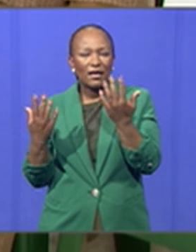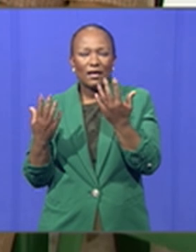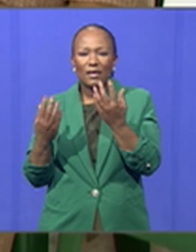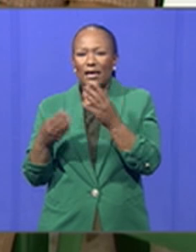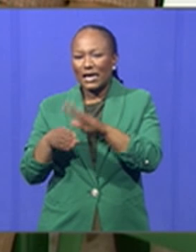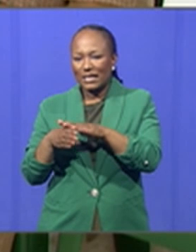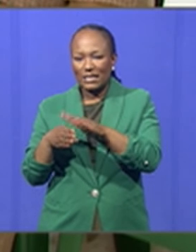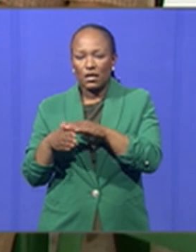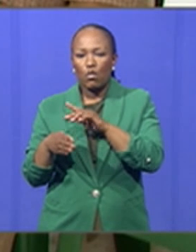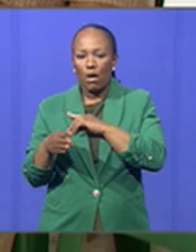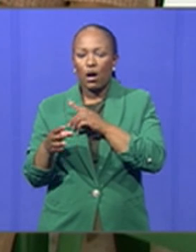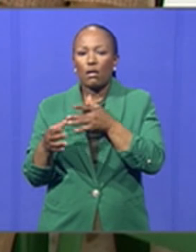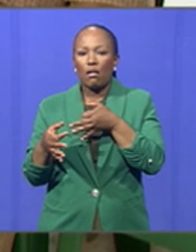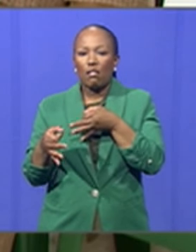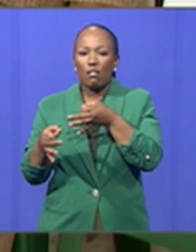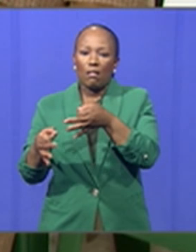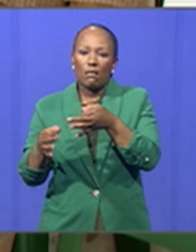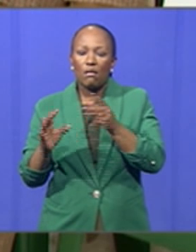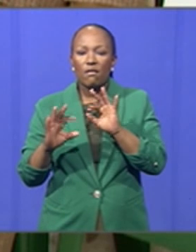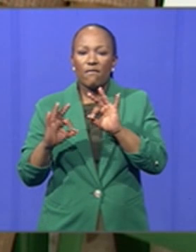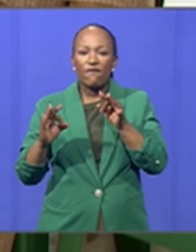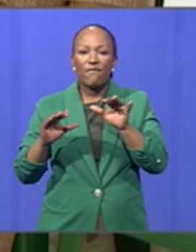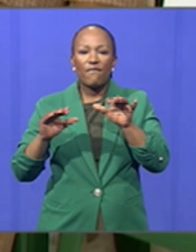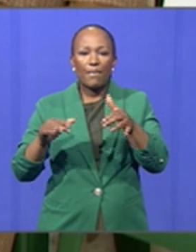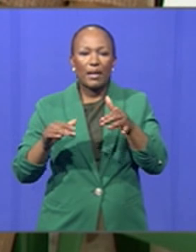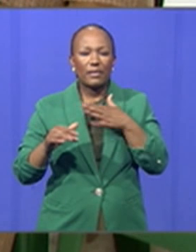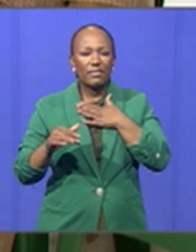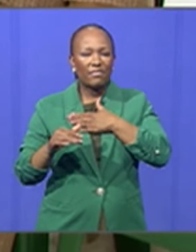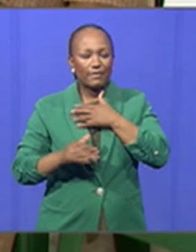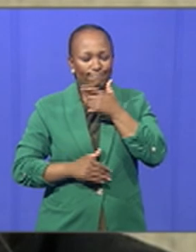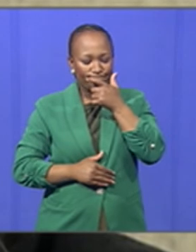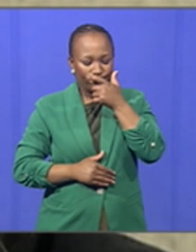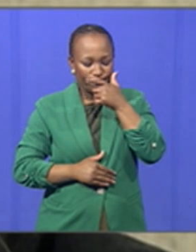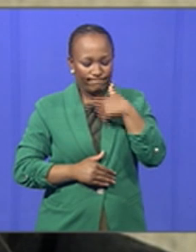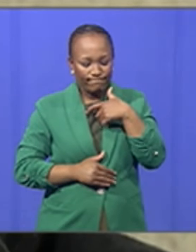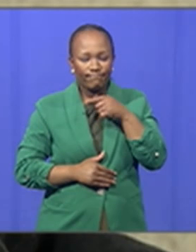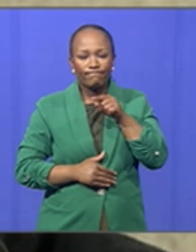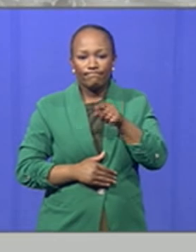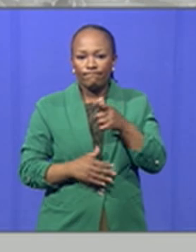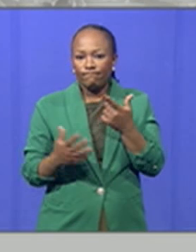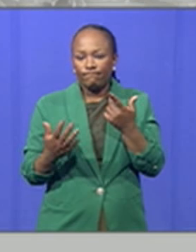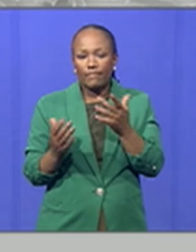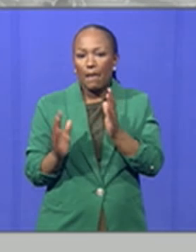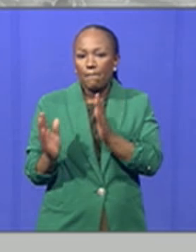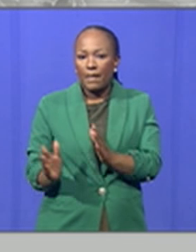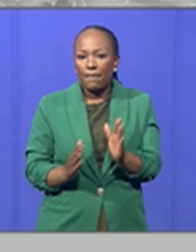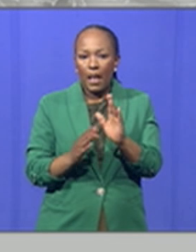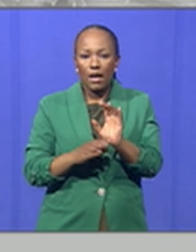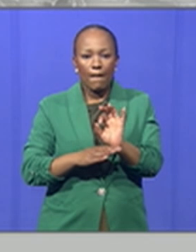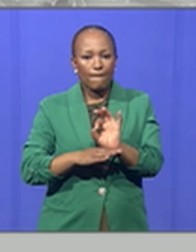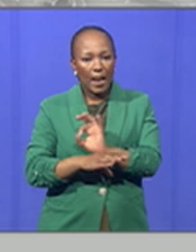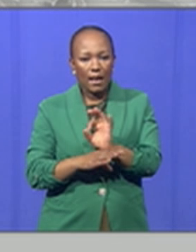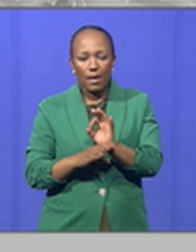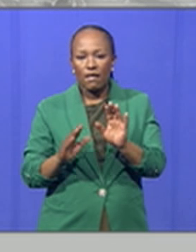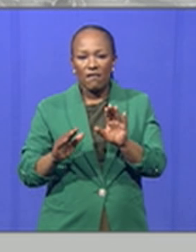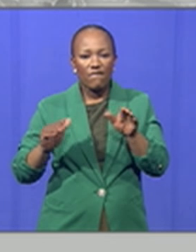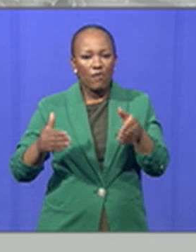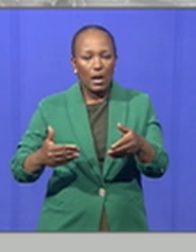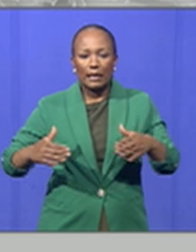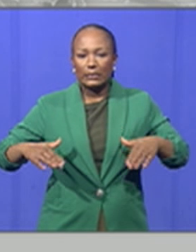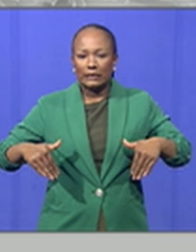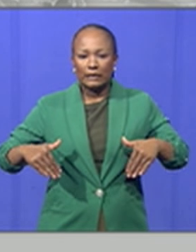Ba lapa la ga Rankapole bao ba welego ka mahlong ba re ga sešo ba thoma go itukišetša tirelo ya poloko ya seithati